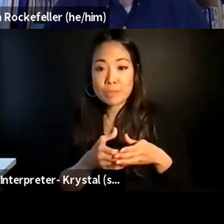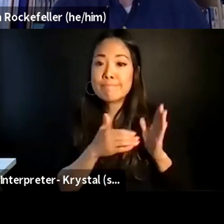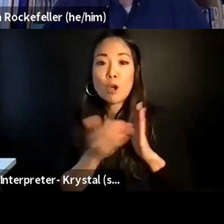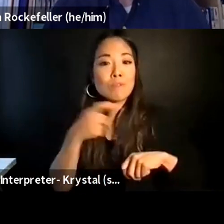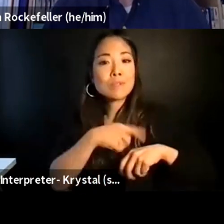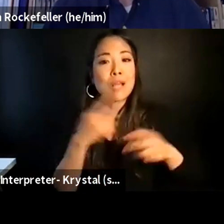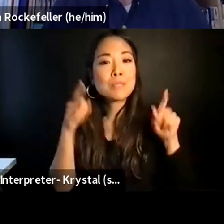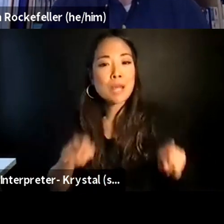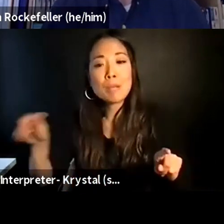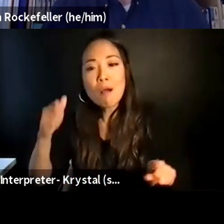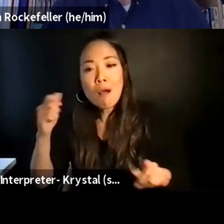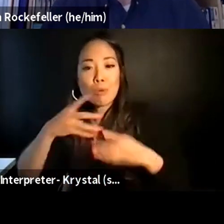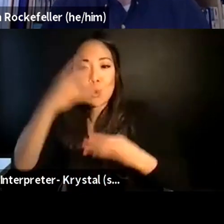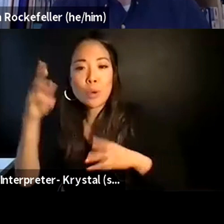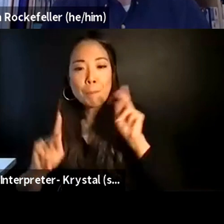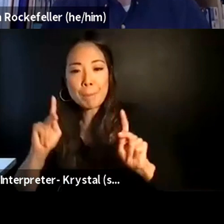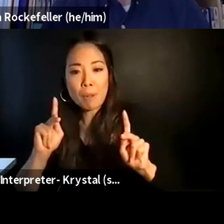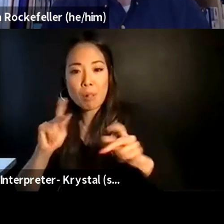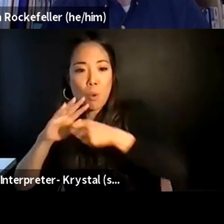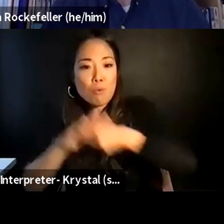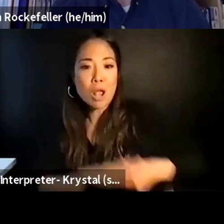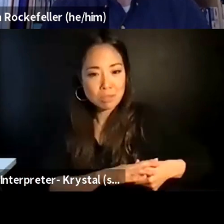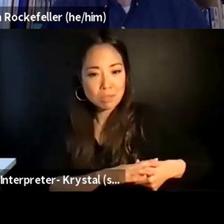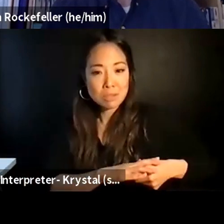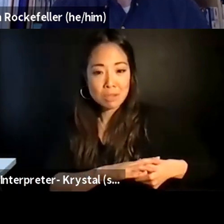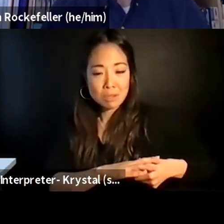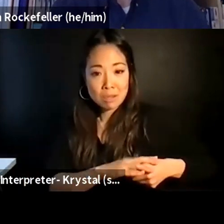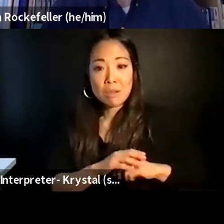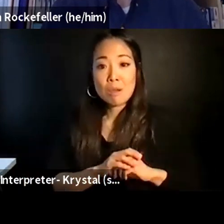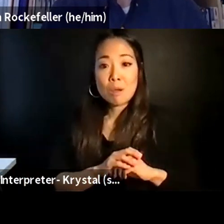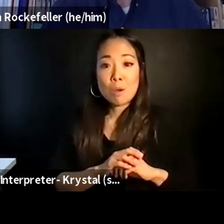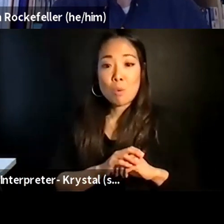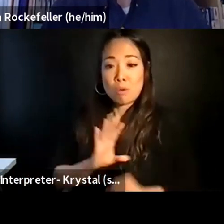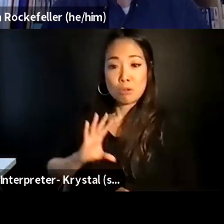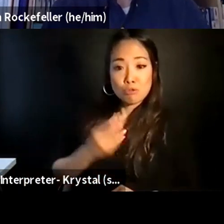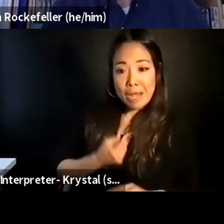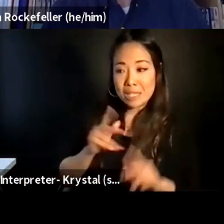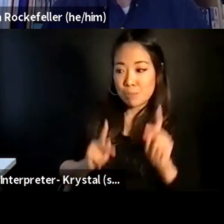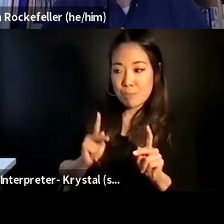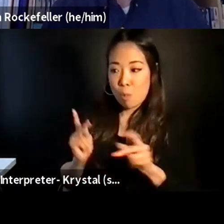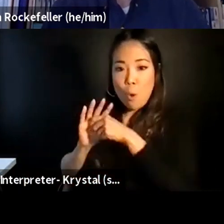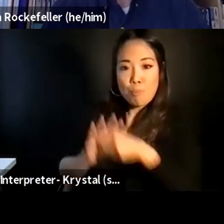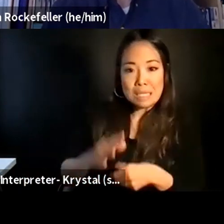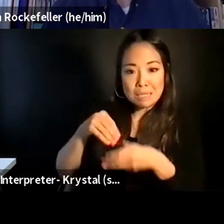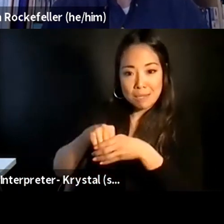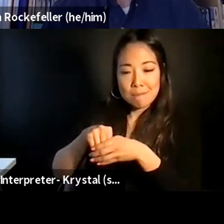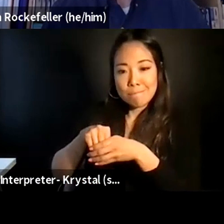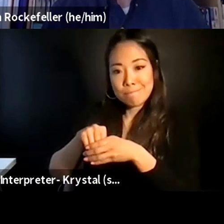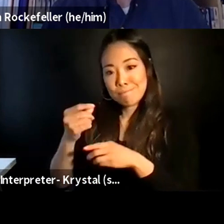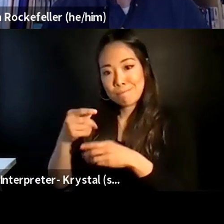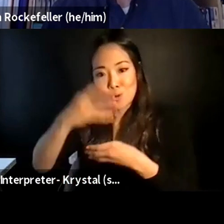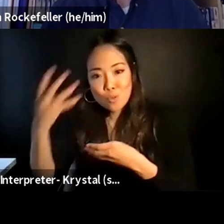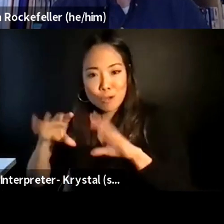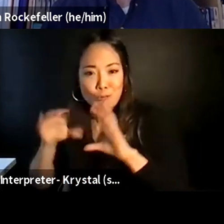where trans folk are oppressed within queer circles as well, where non-binary folk are. And it